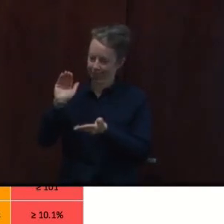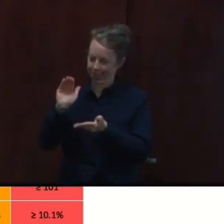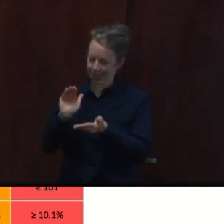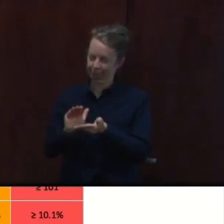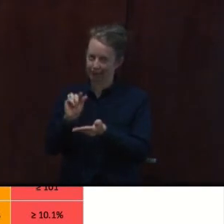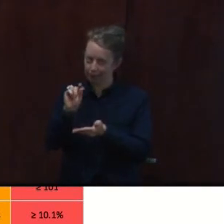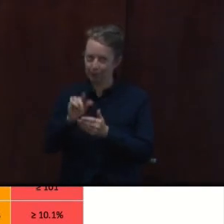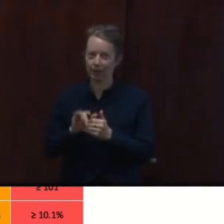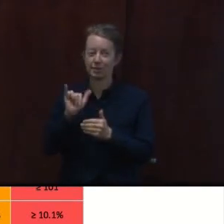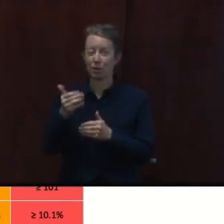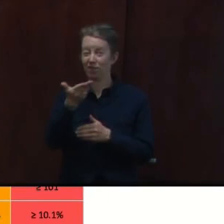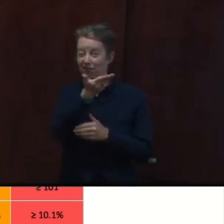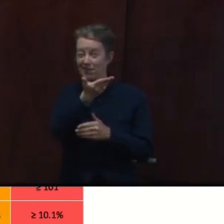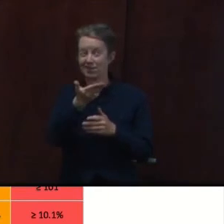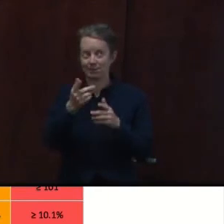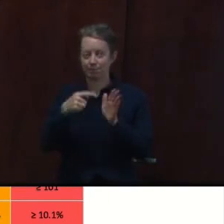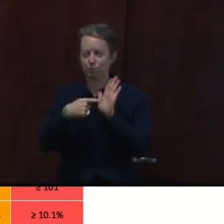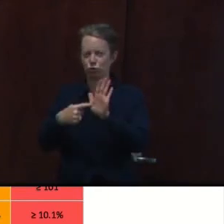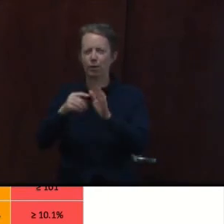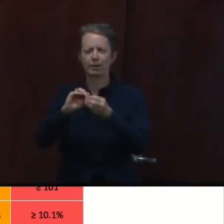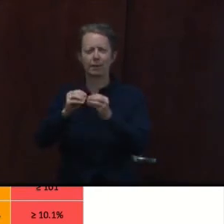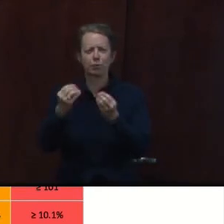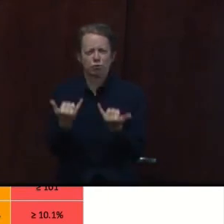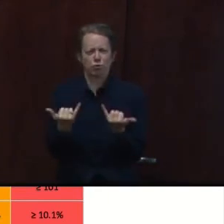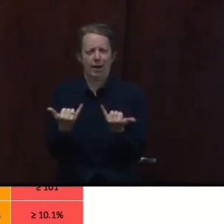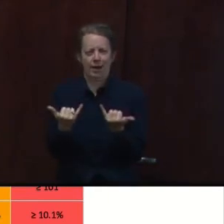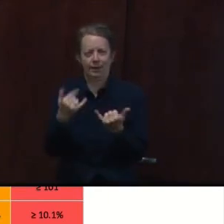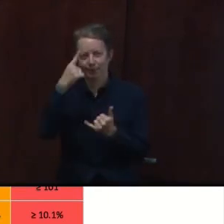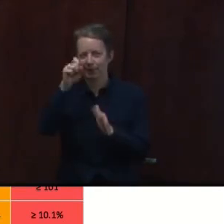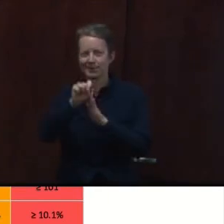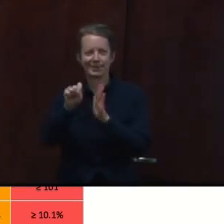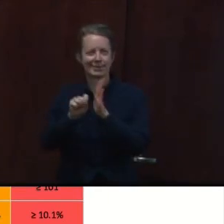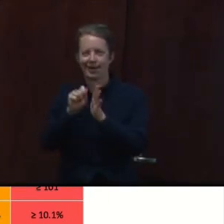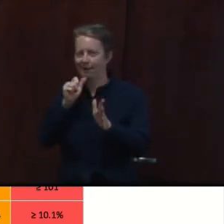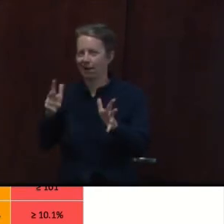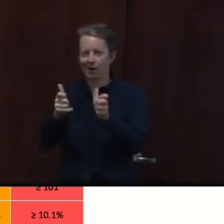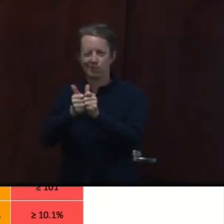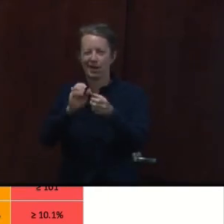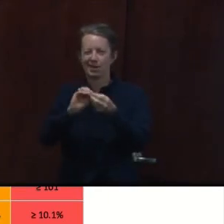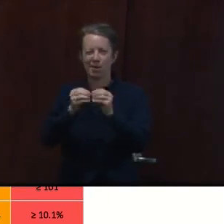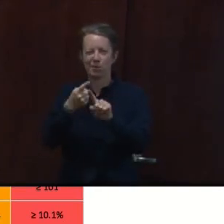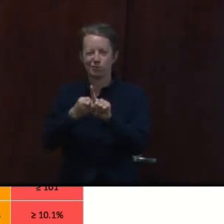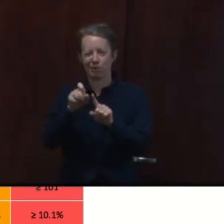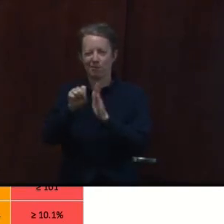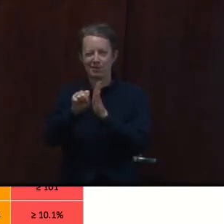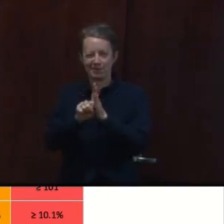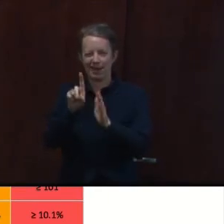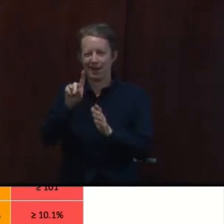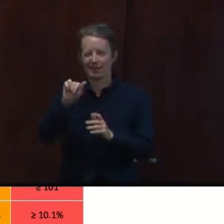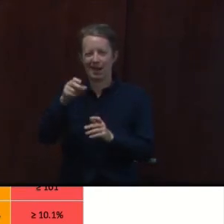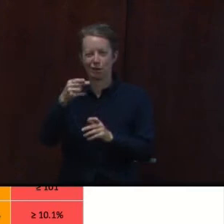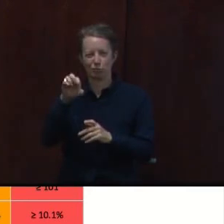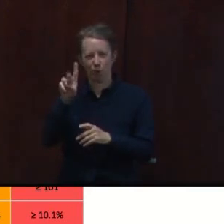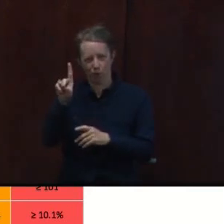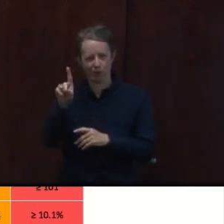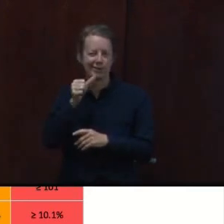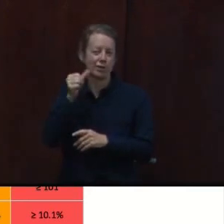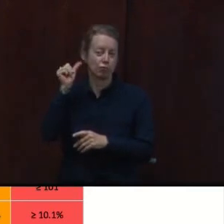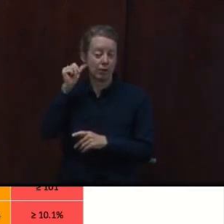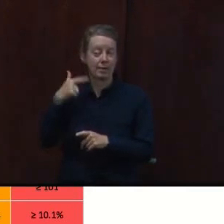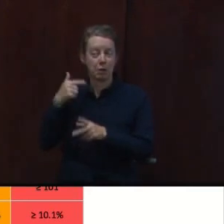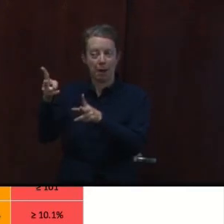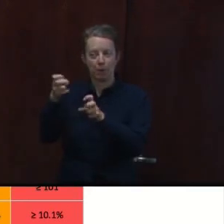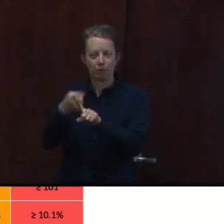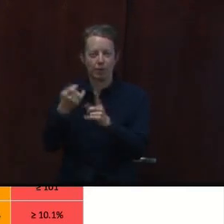of today. Since the state did not update the dashboard yesterday, I went ahead and pulled them for you today, so you had the most recent.